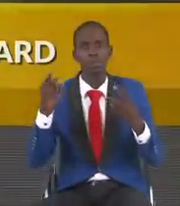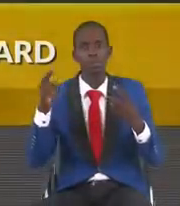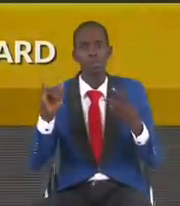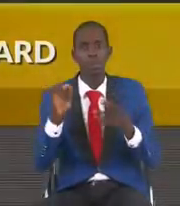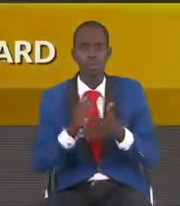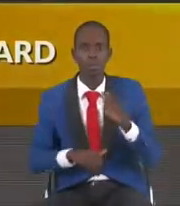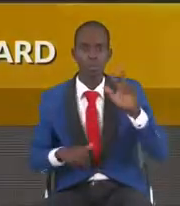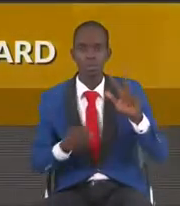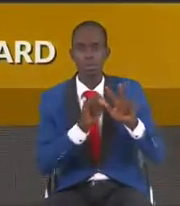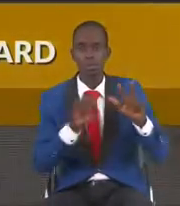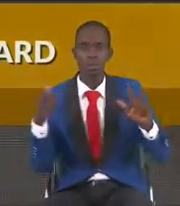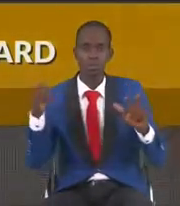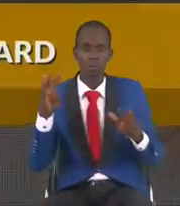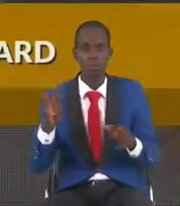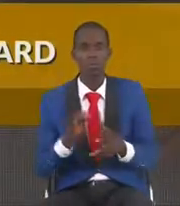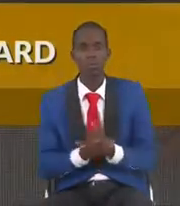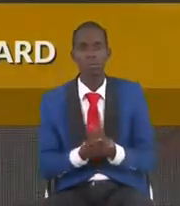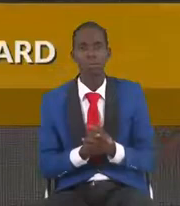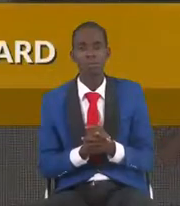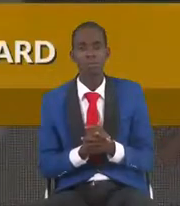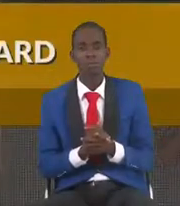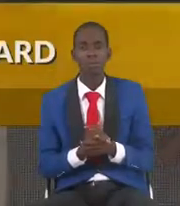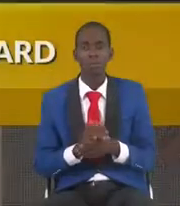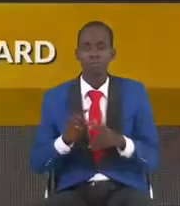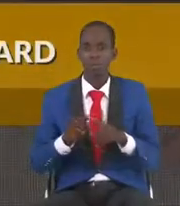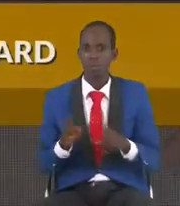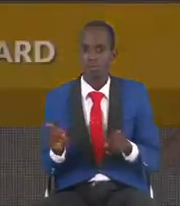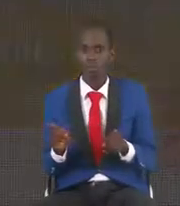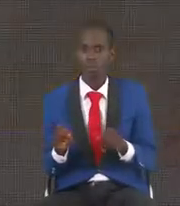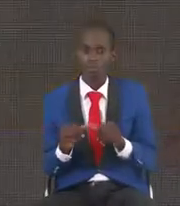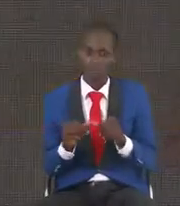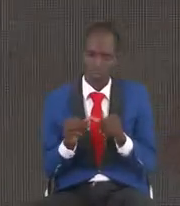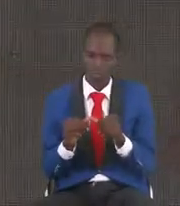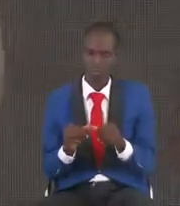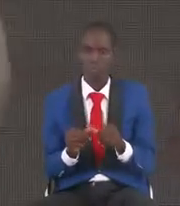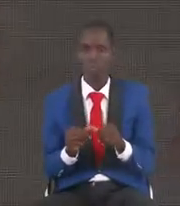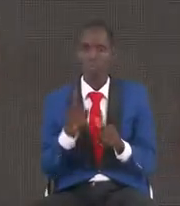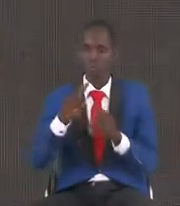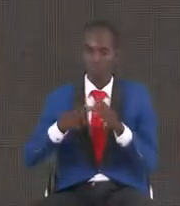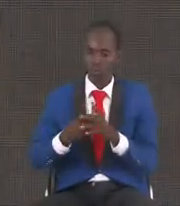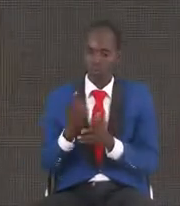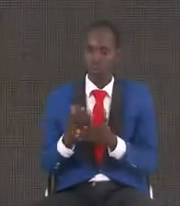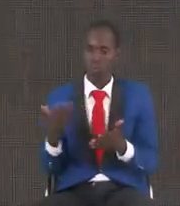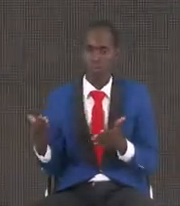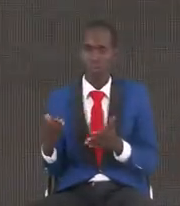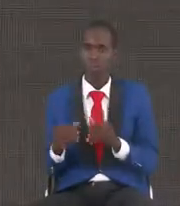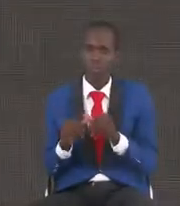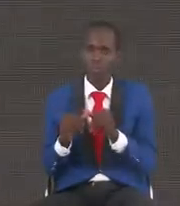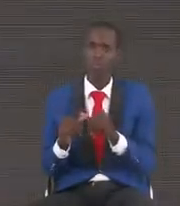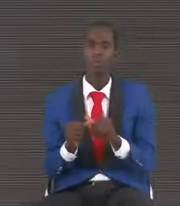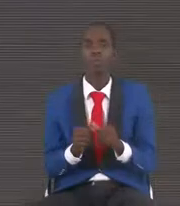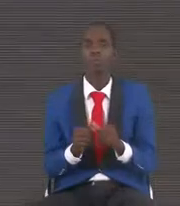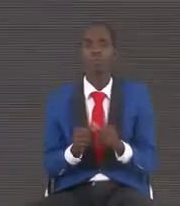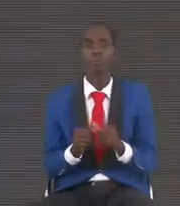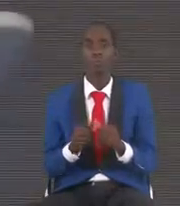Timothy chapter 3, verse 14, but continue. You've started something good, continue. The